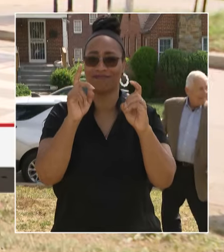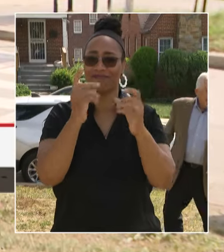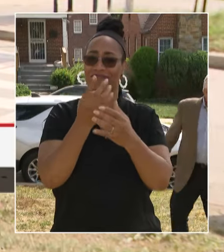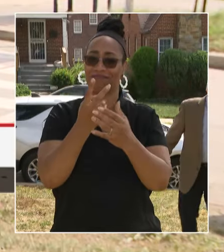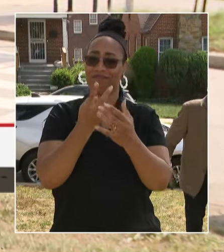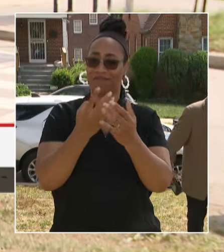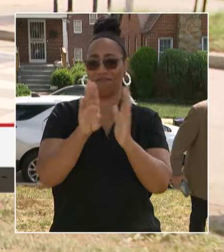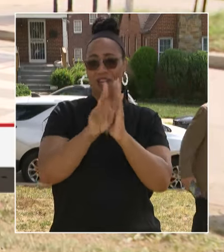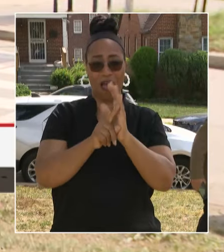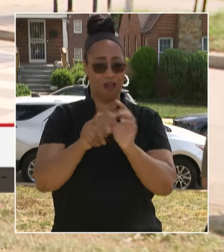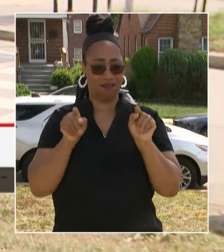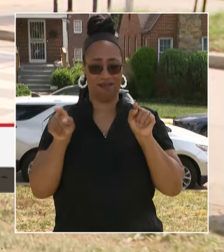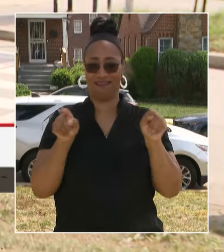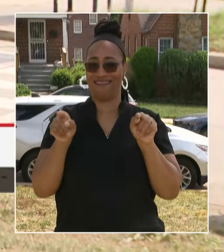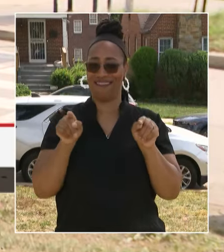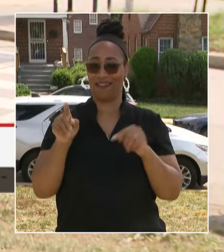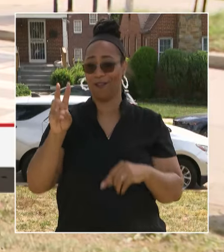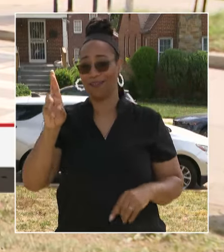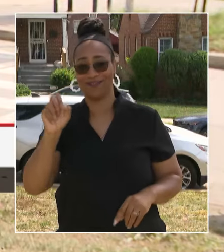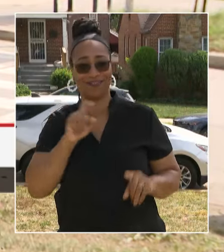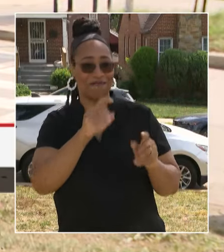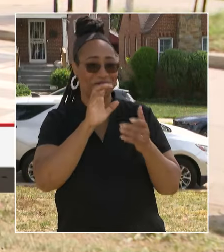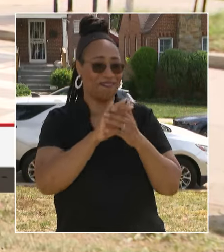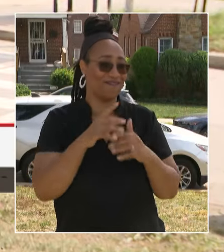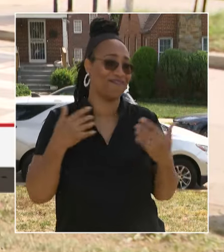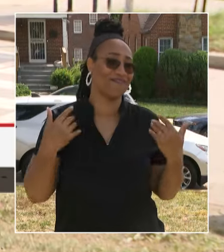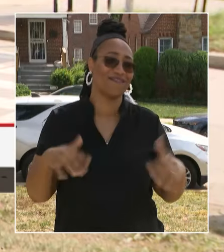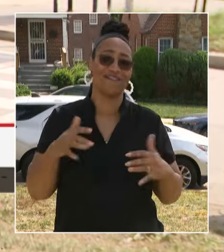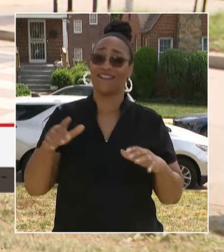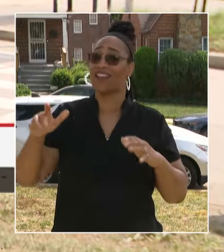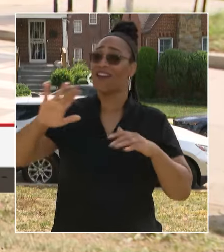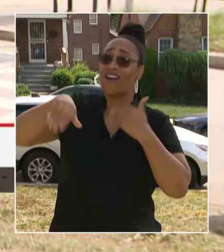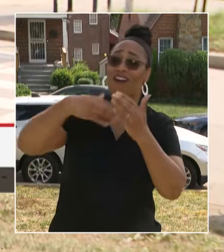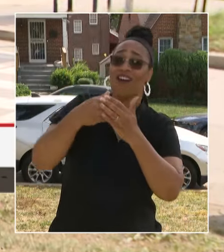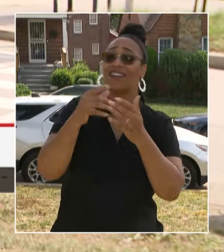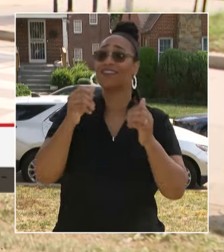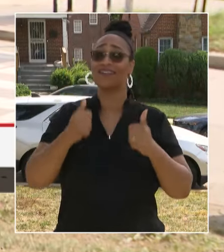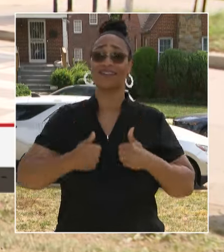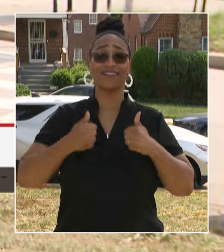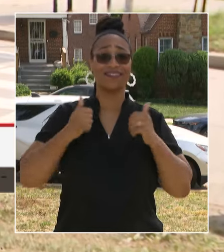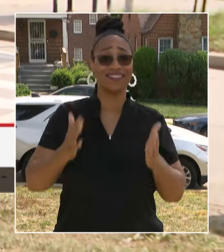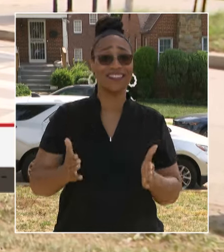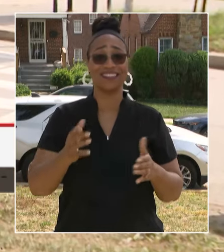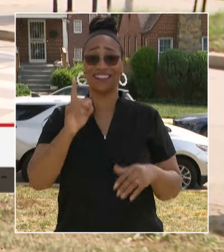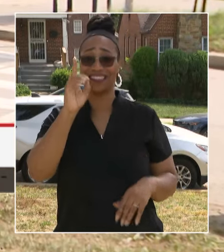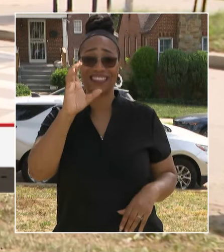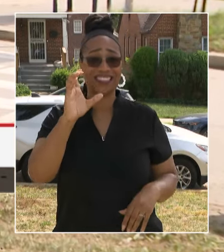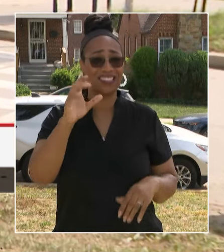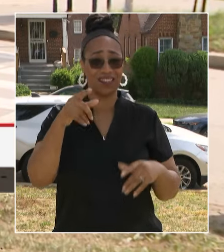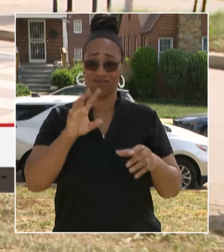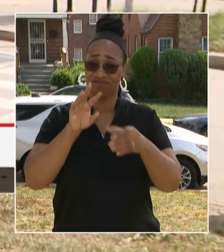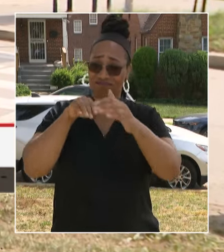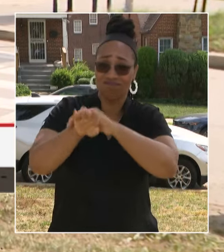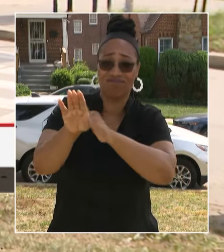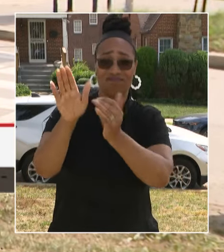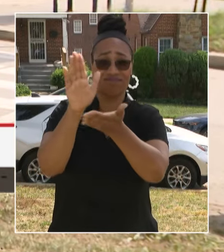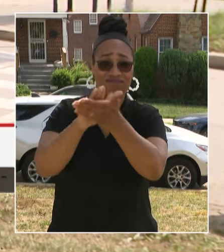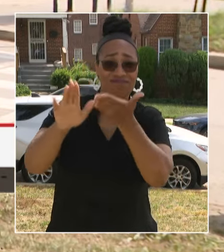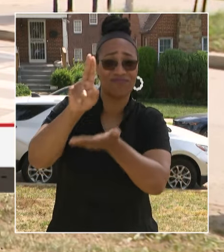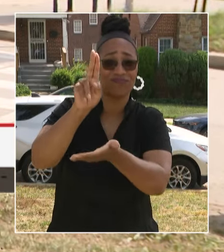to the University of the District of Columbia tuition free. And it only costs $25 million, and